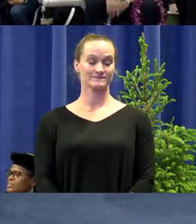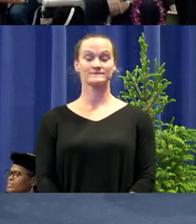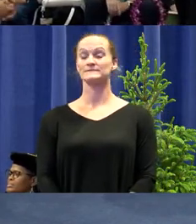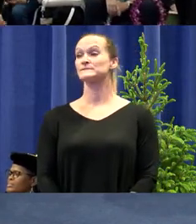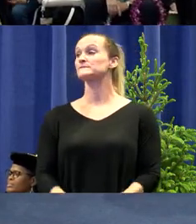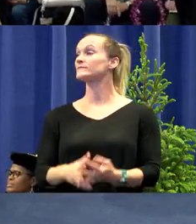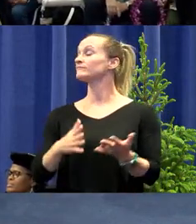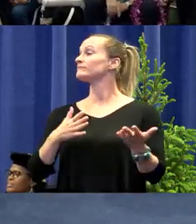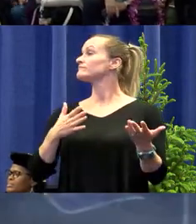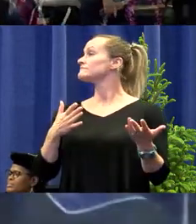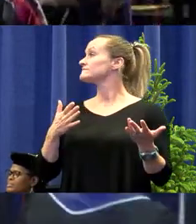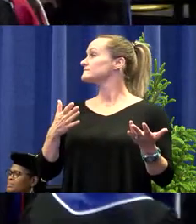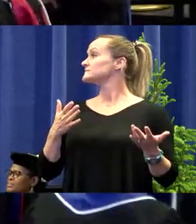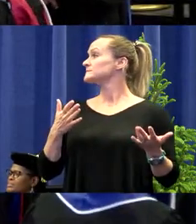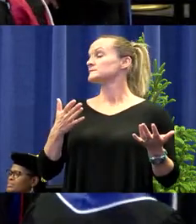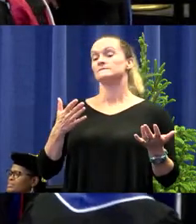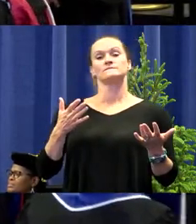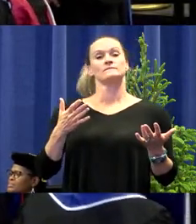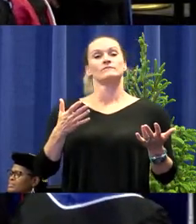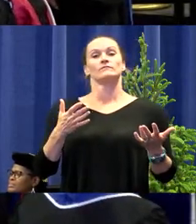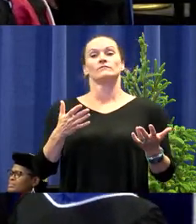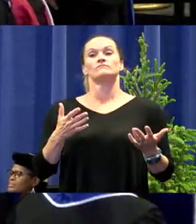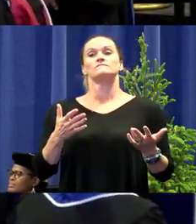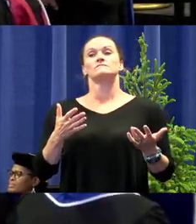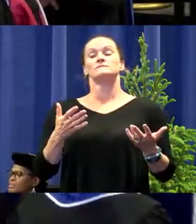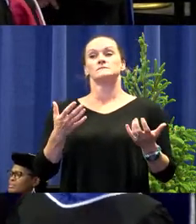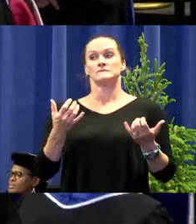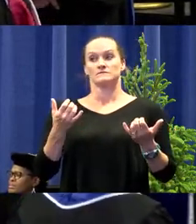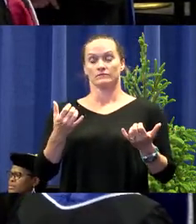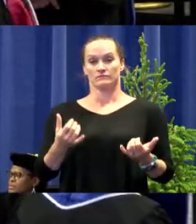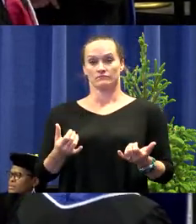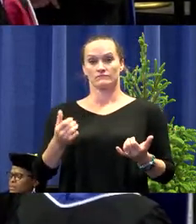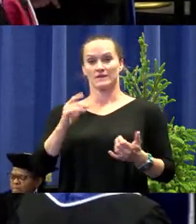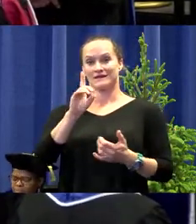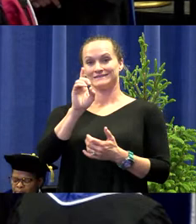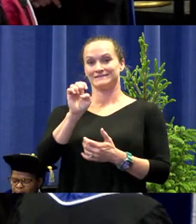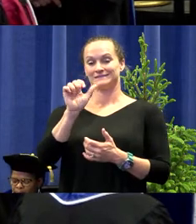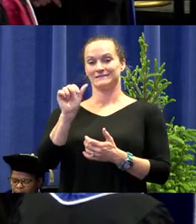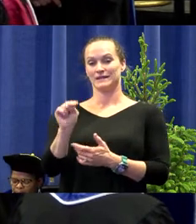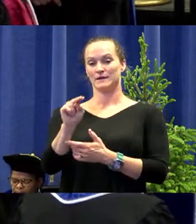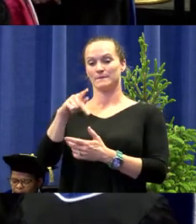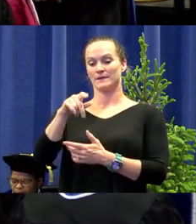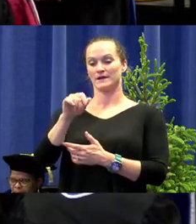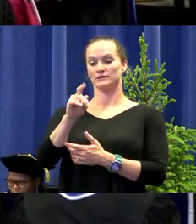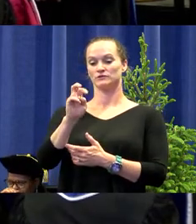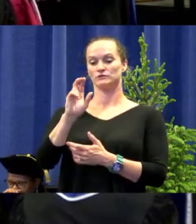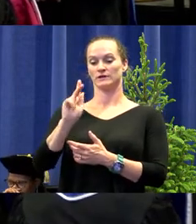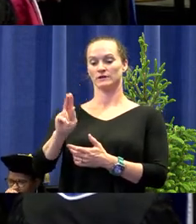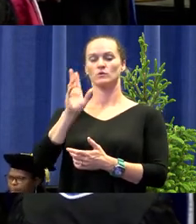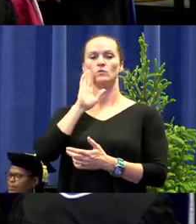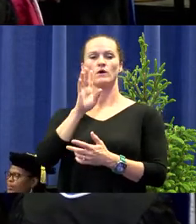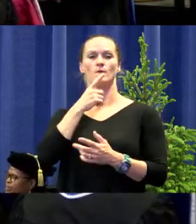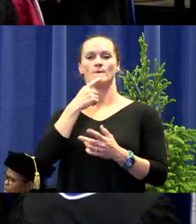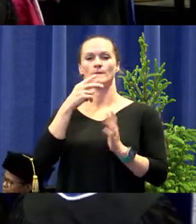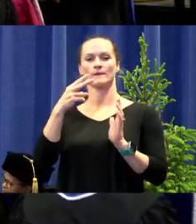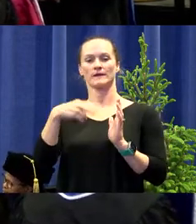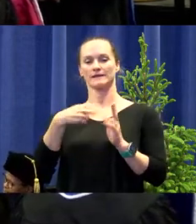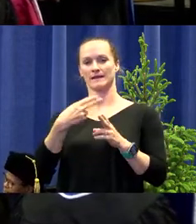Putting the graduates today will be members of the faculty. Dean Patrick will read the names of the recipients of master's